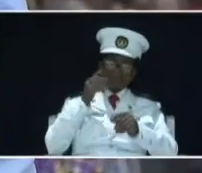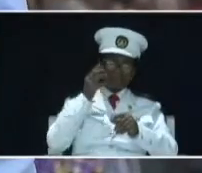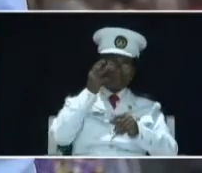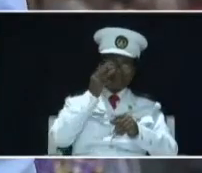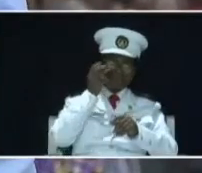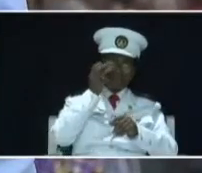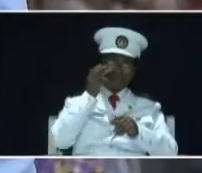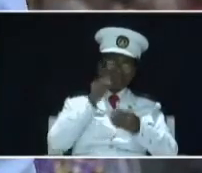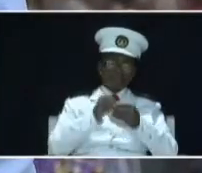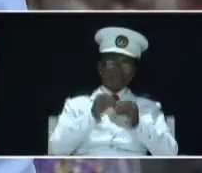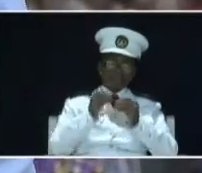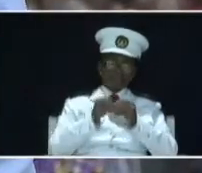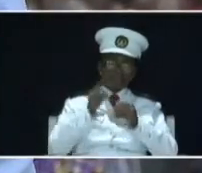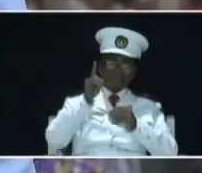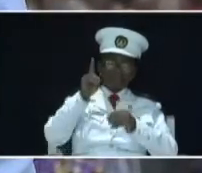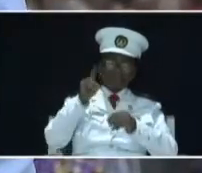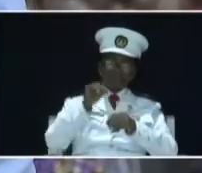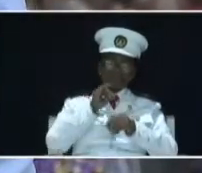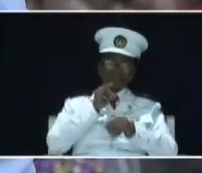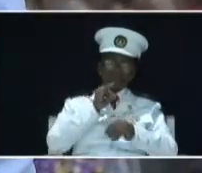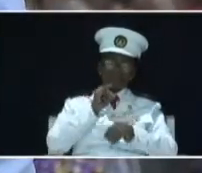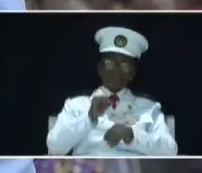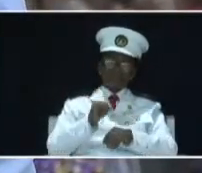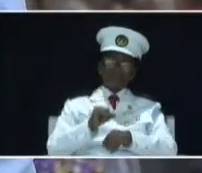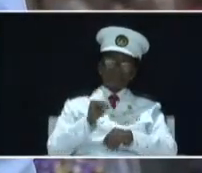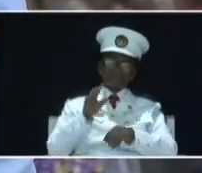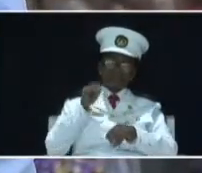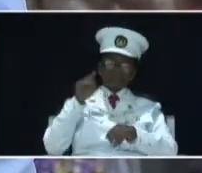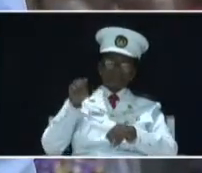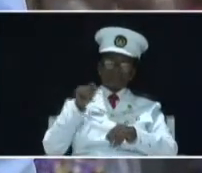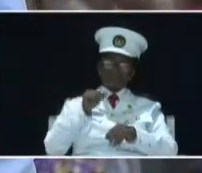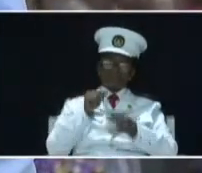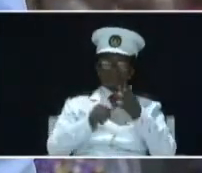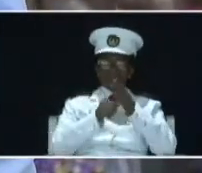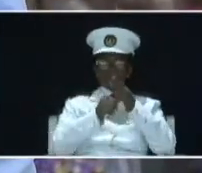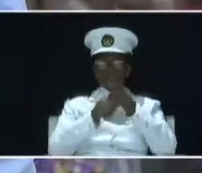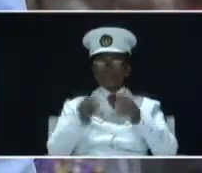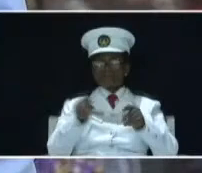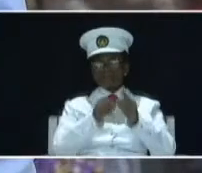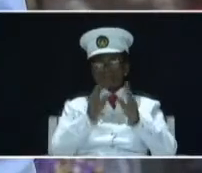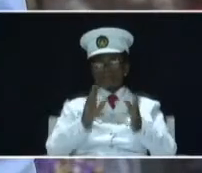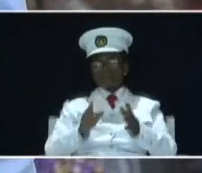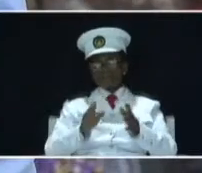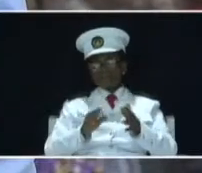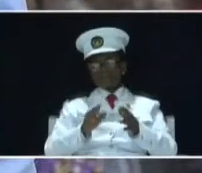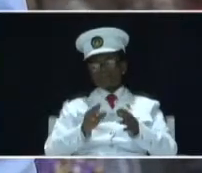number one is the senior partner. And the senior partner needs to,